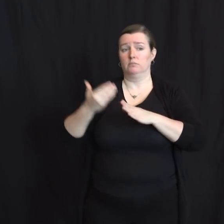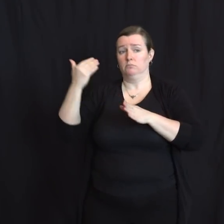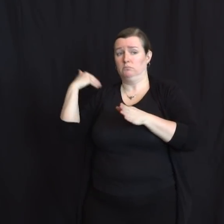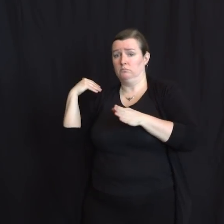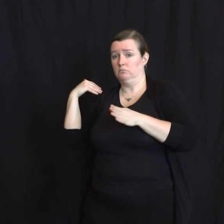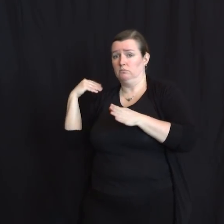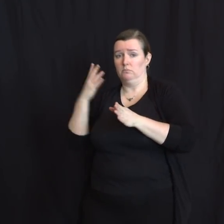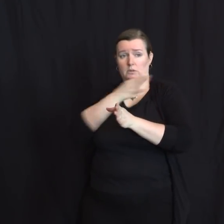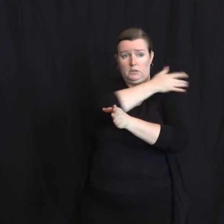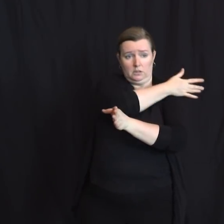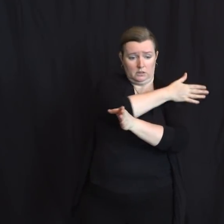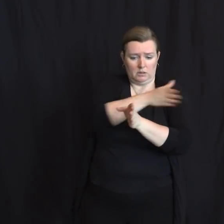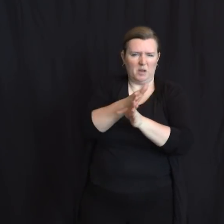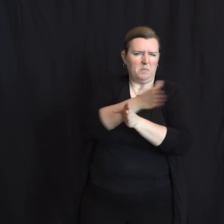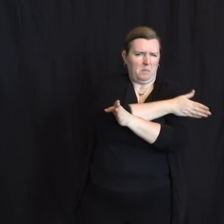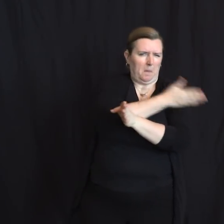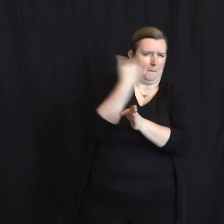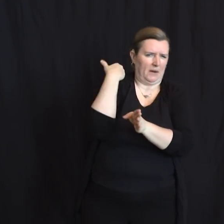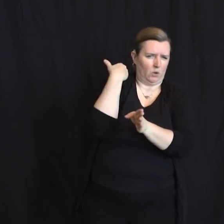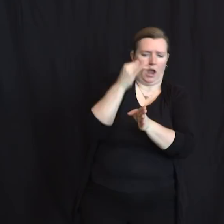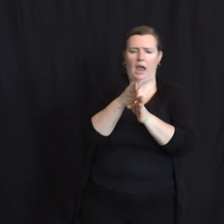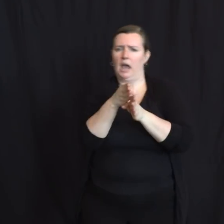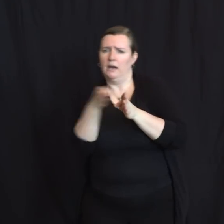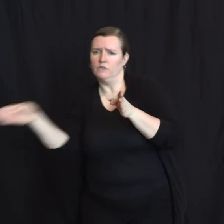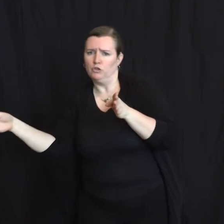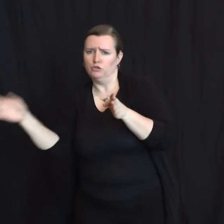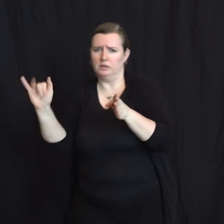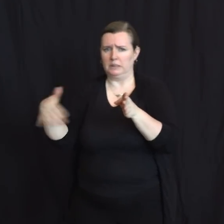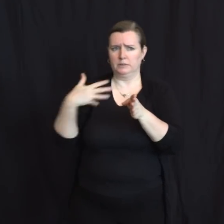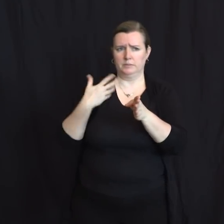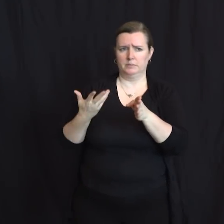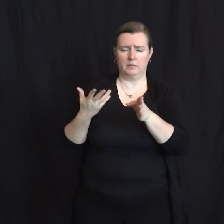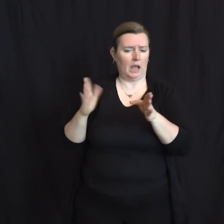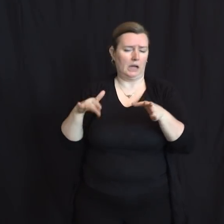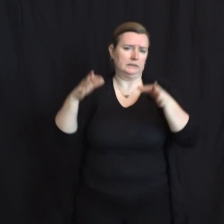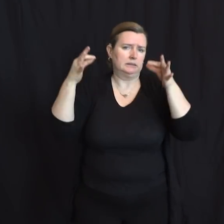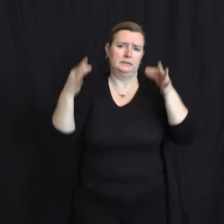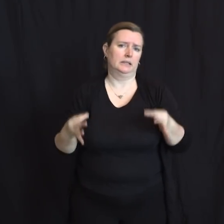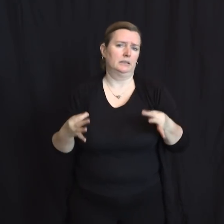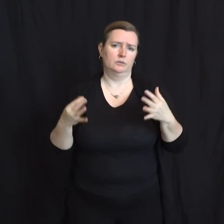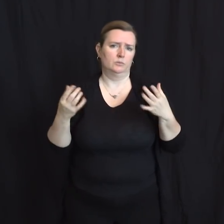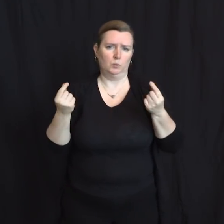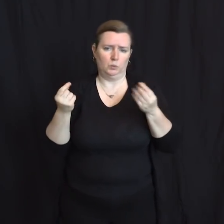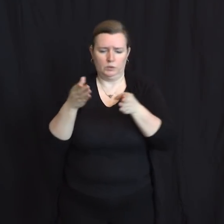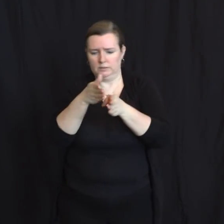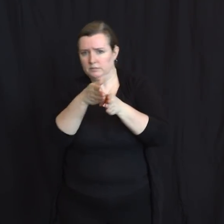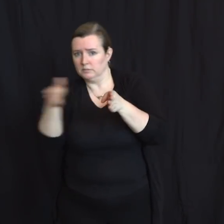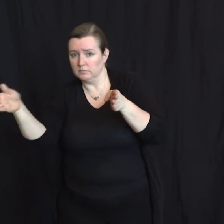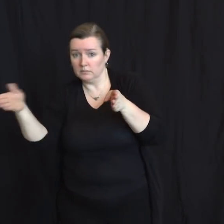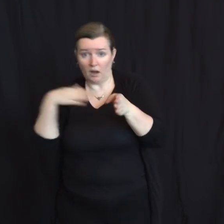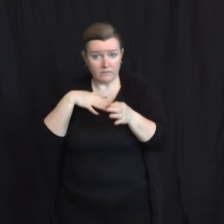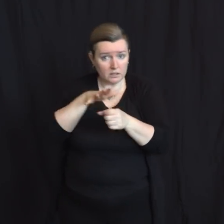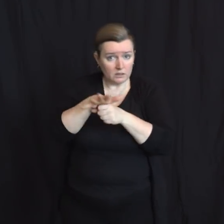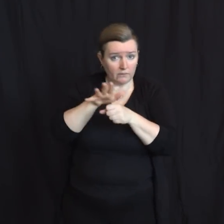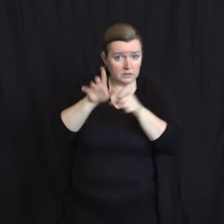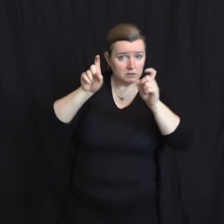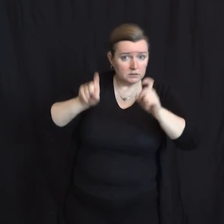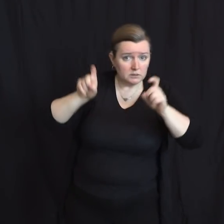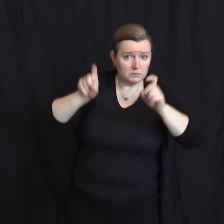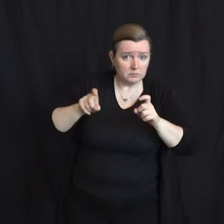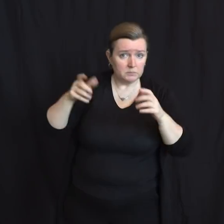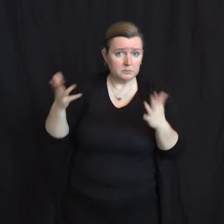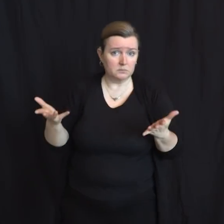happen. And we have not yet come to the conclusion of what exactly our capabilities are and what the will look